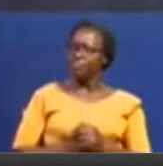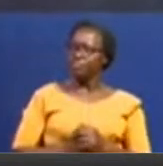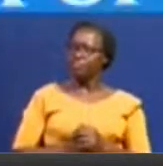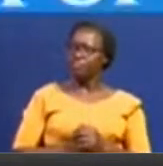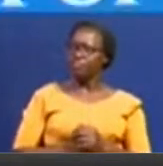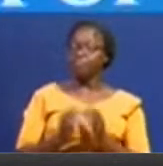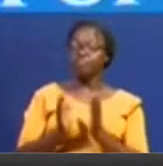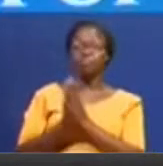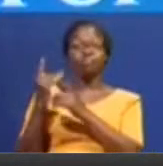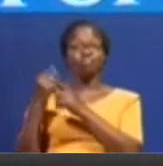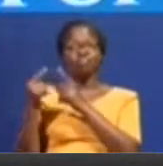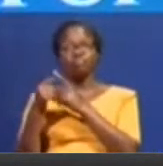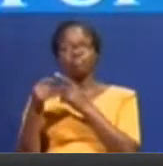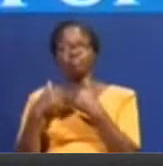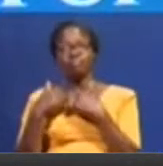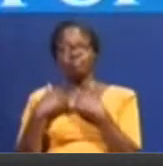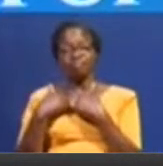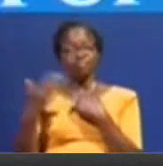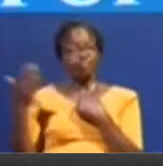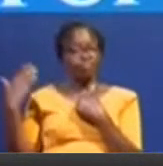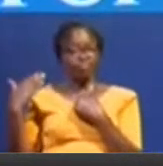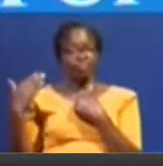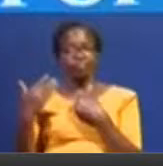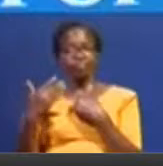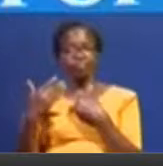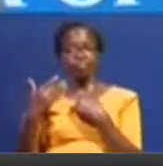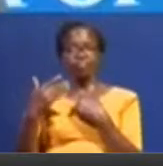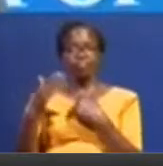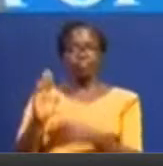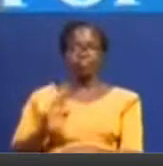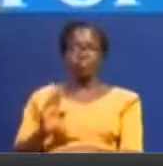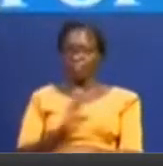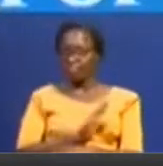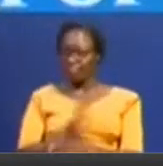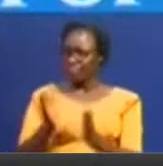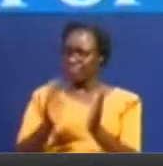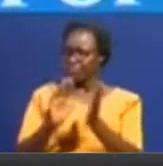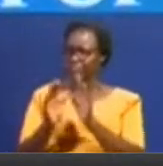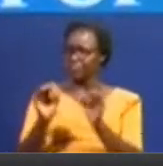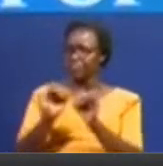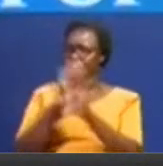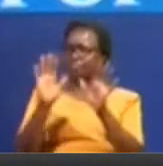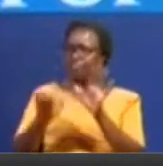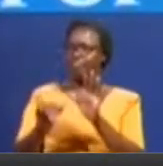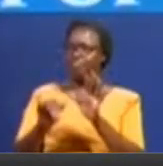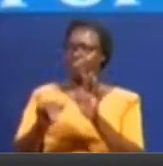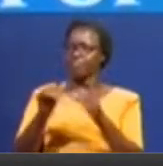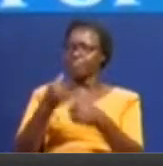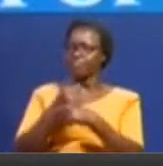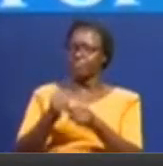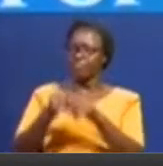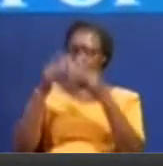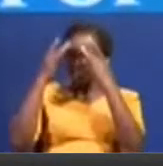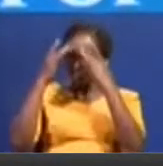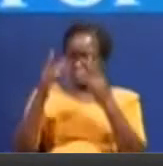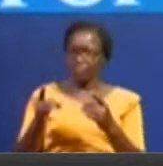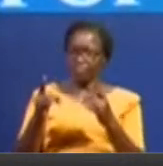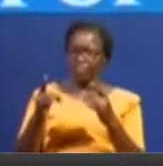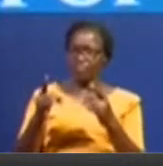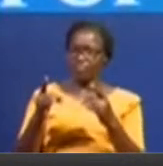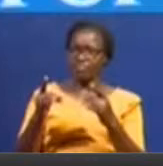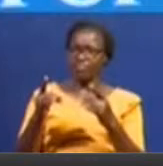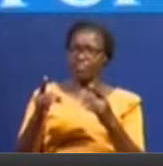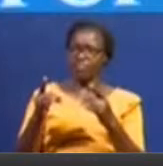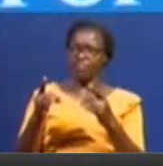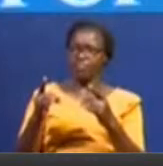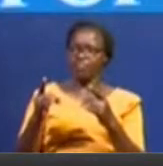With the experience that we have had. I've said in the boardroom affairs, it is clear that if we are making a decision, it's 4 out of